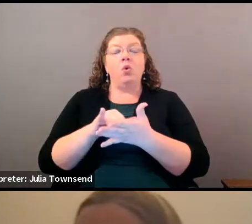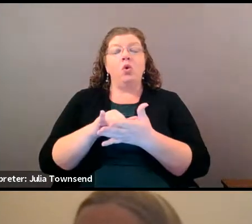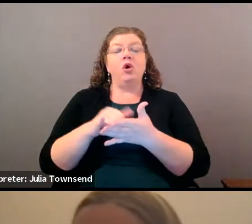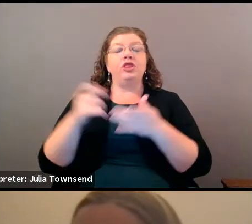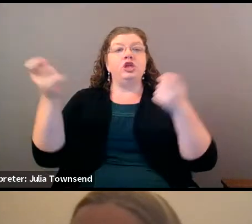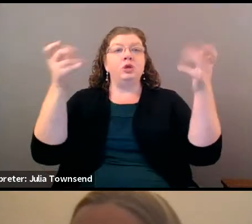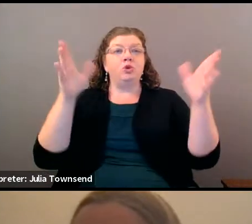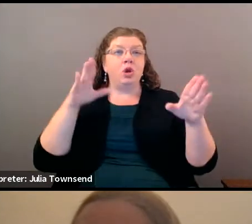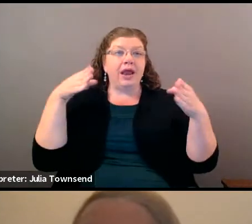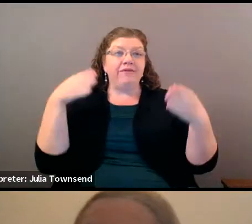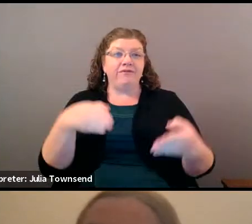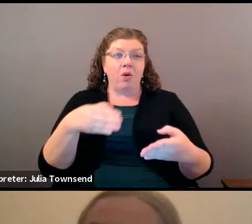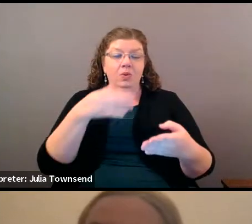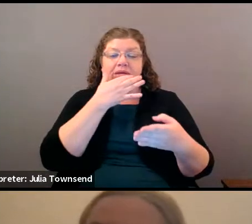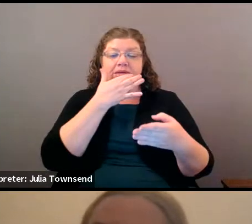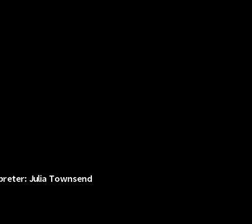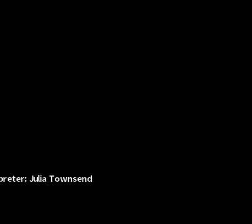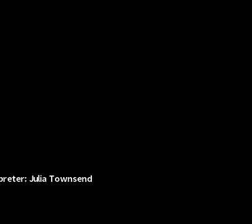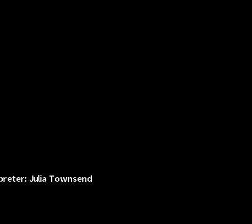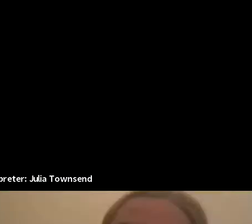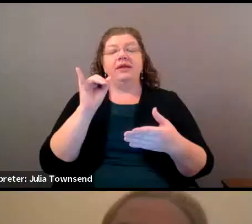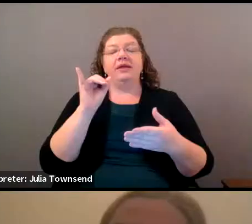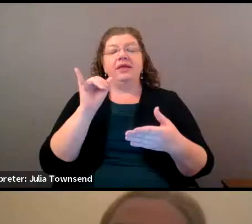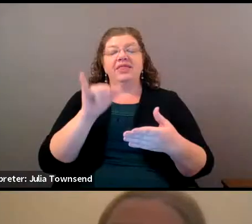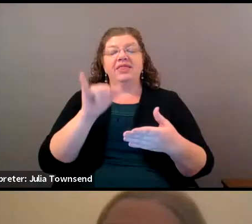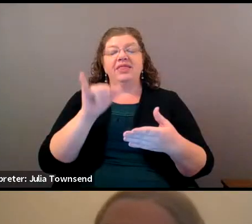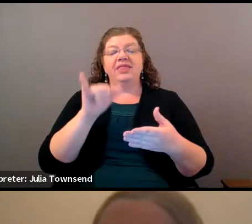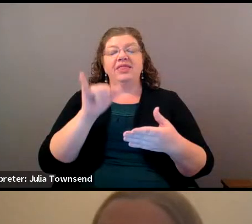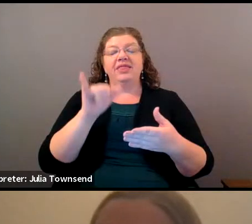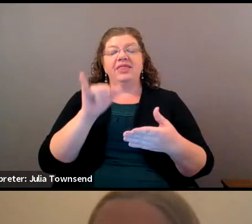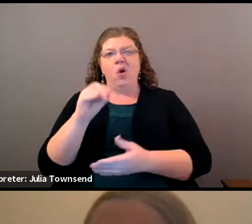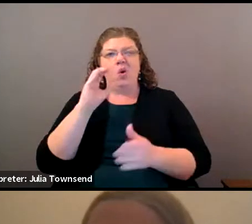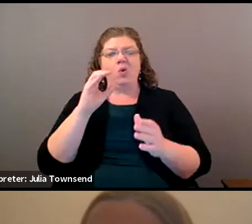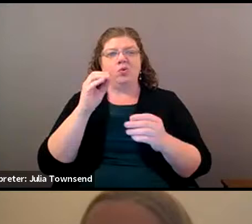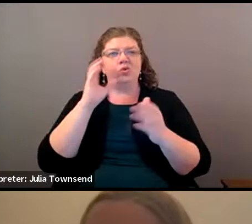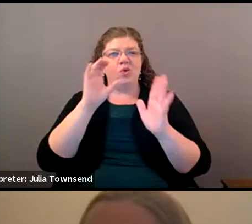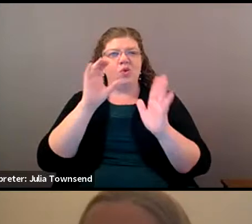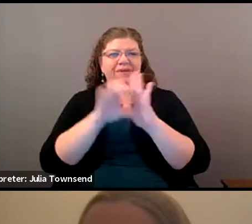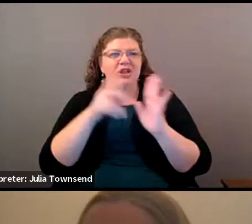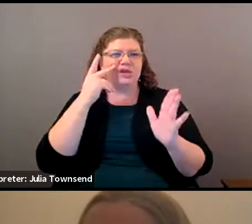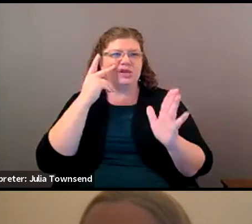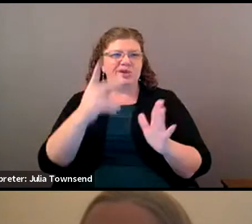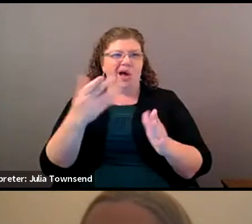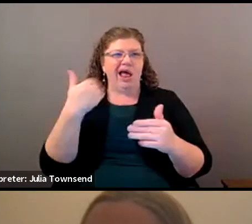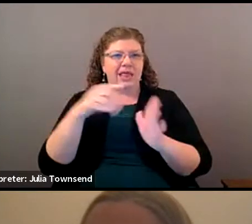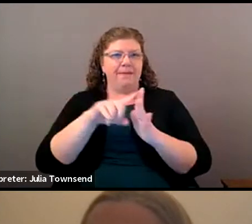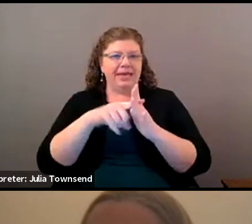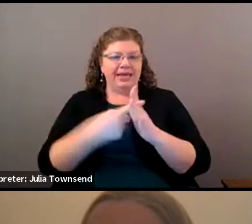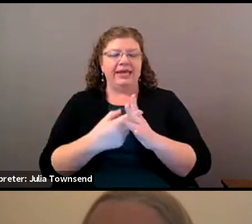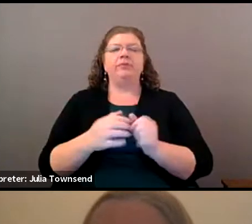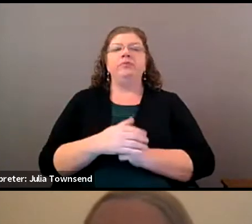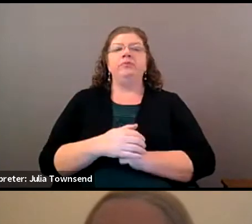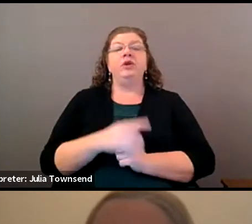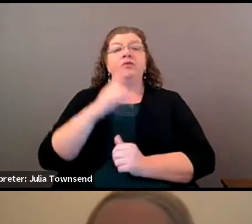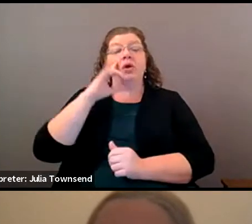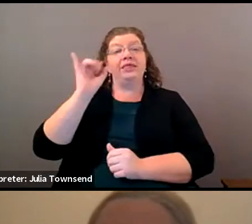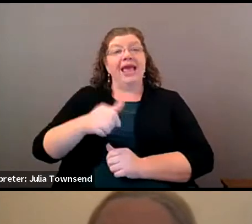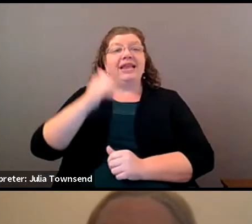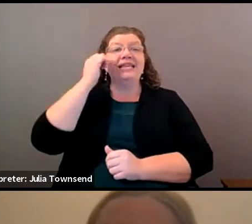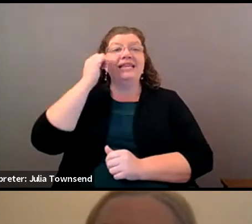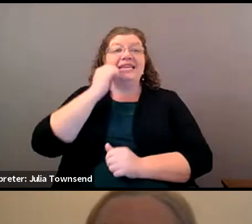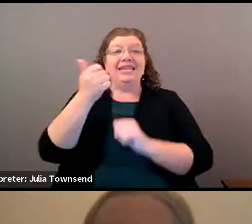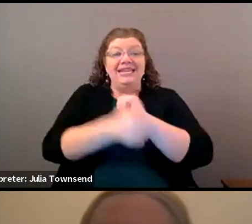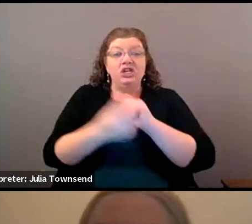focus, that infographic beginning that really has become our anchor. And as such, each day has